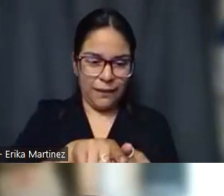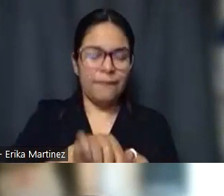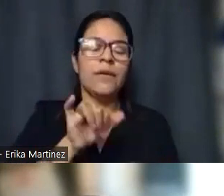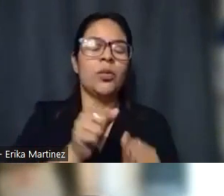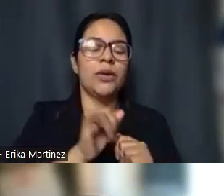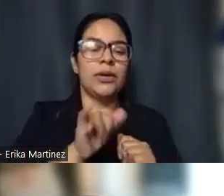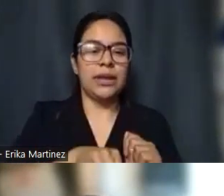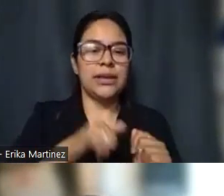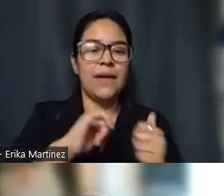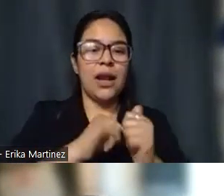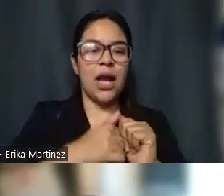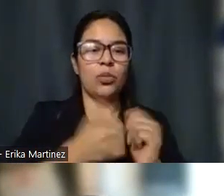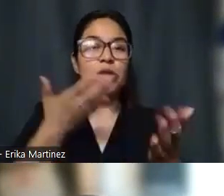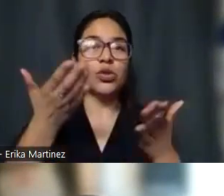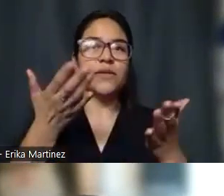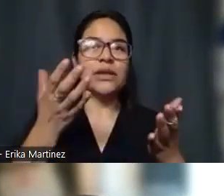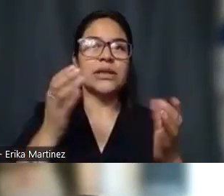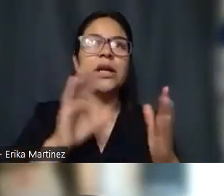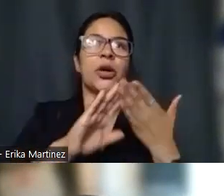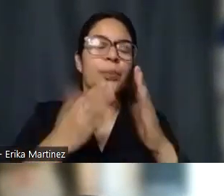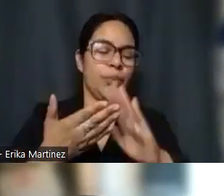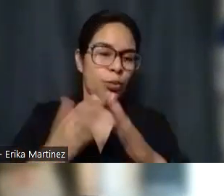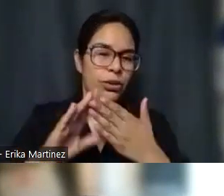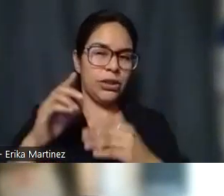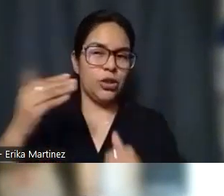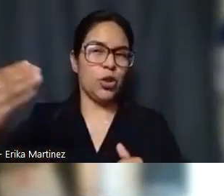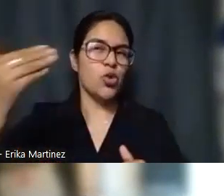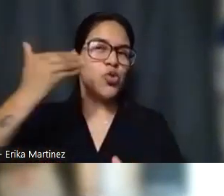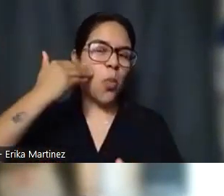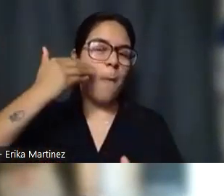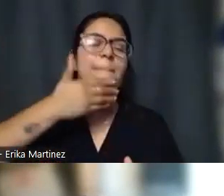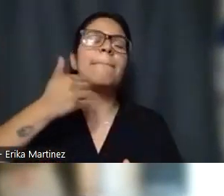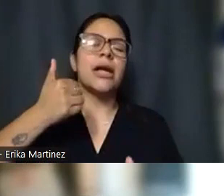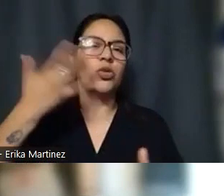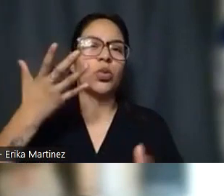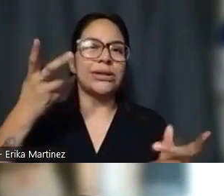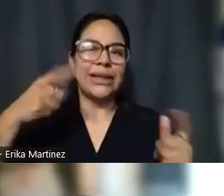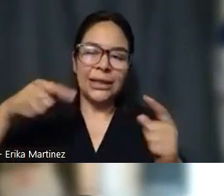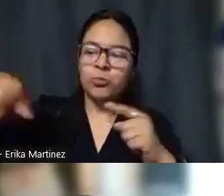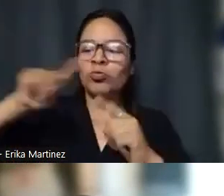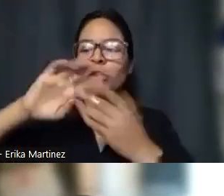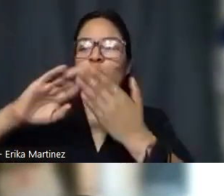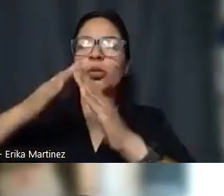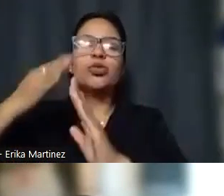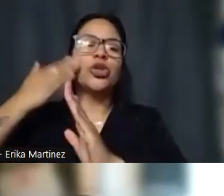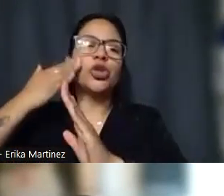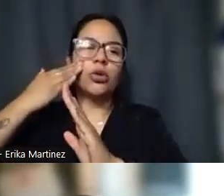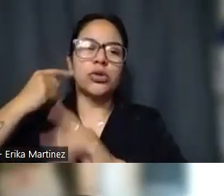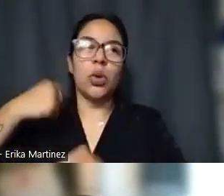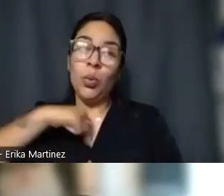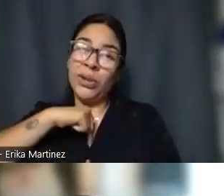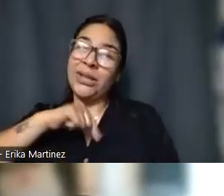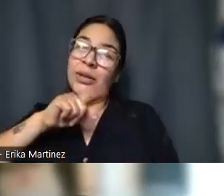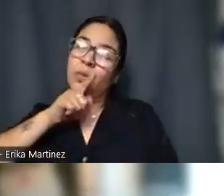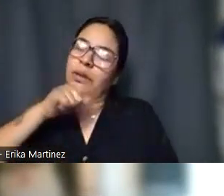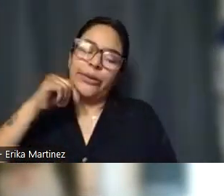Victim Services branch is that communities know best what they need to serve the people in their communities. So we aren't real rigid. So